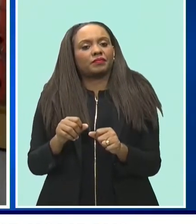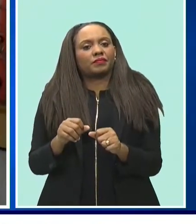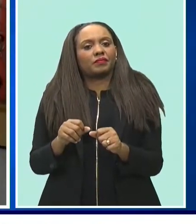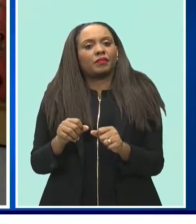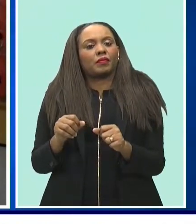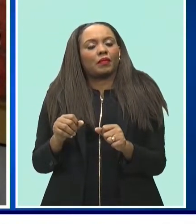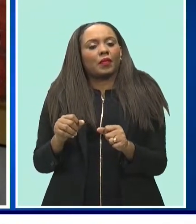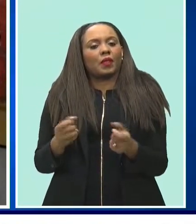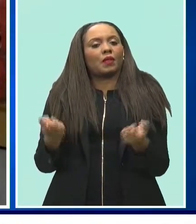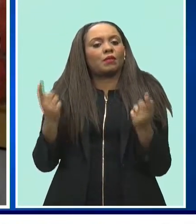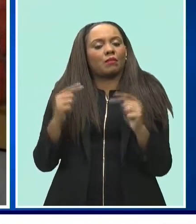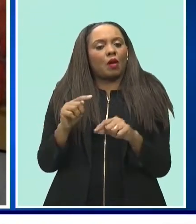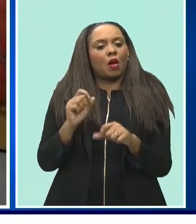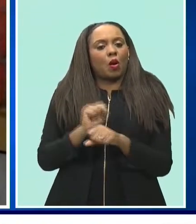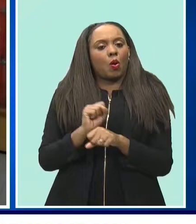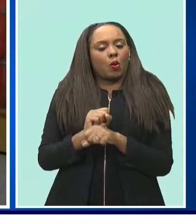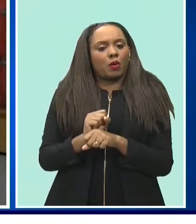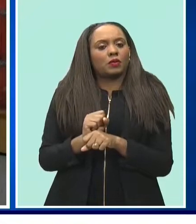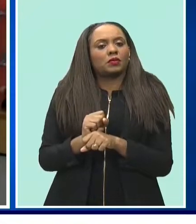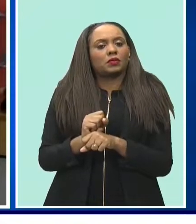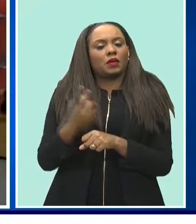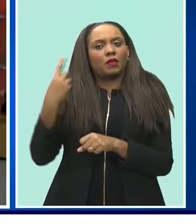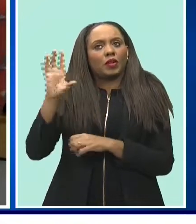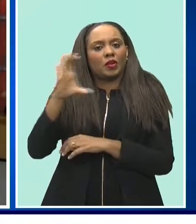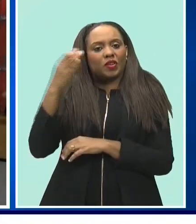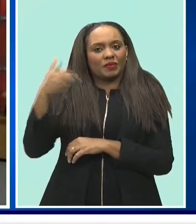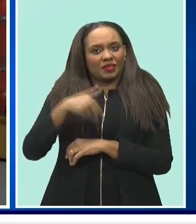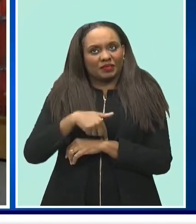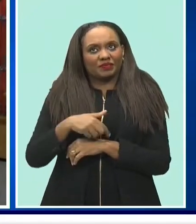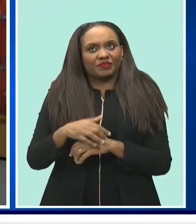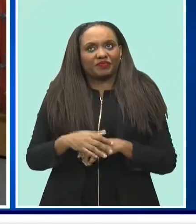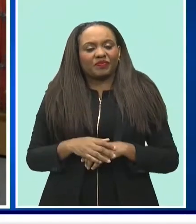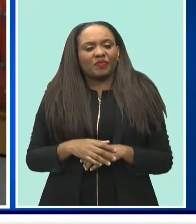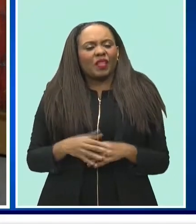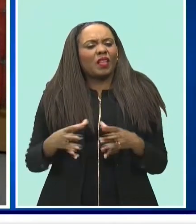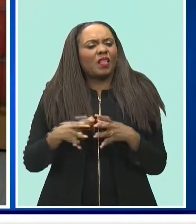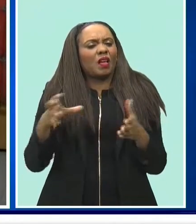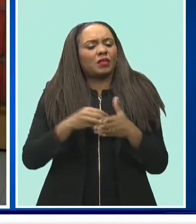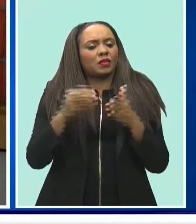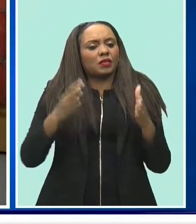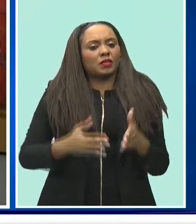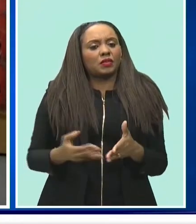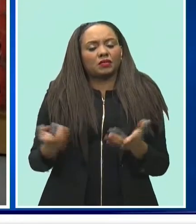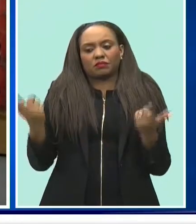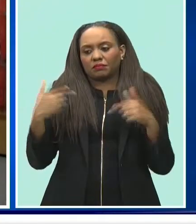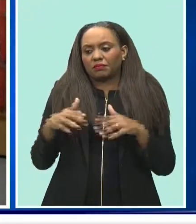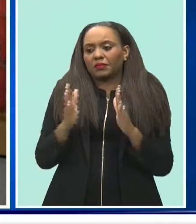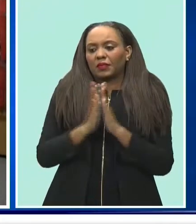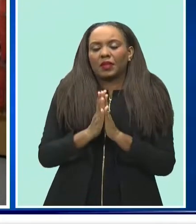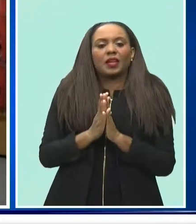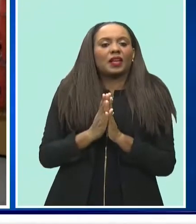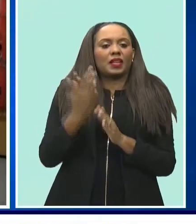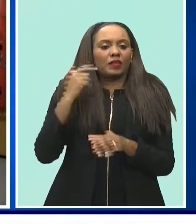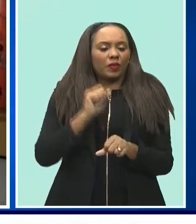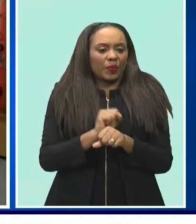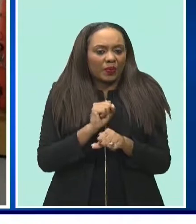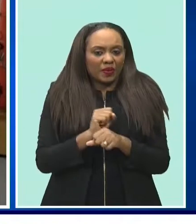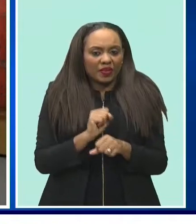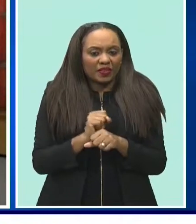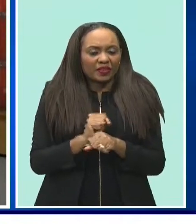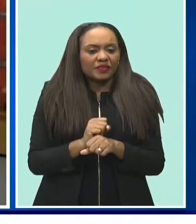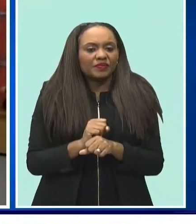Persons that have been here already through the years, they come back, especially the students, and ask for positions, and